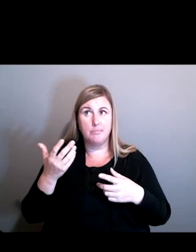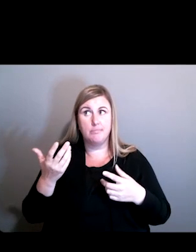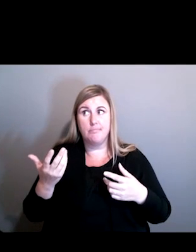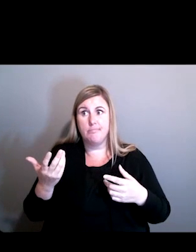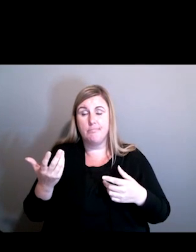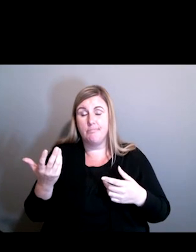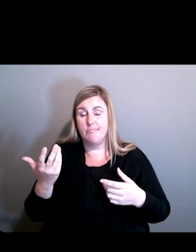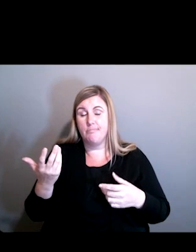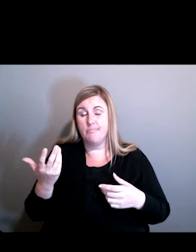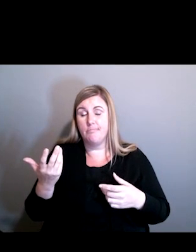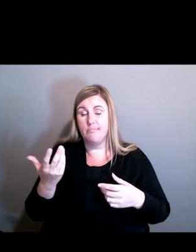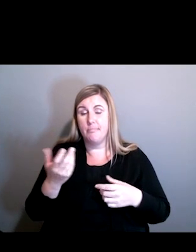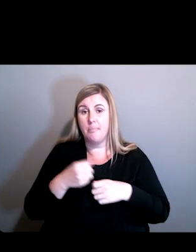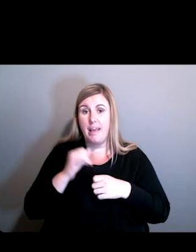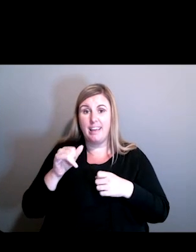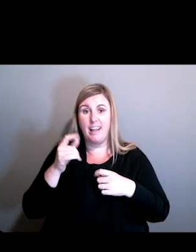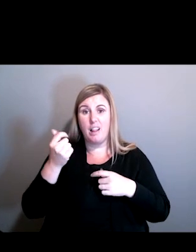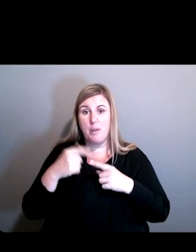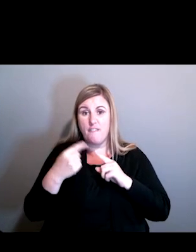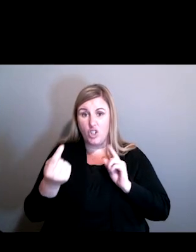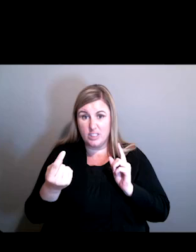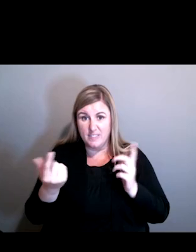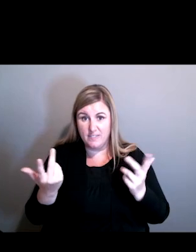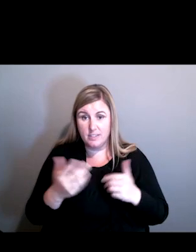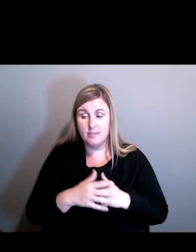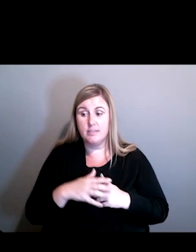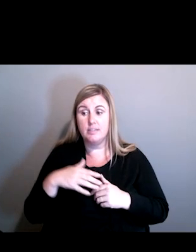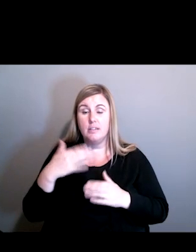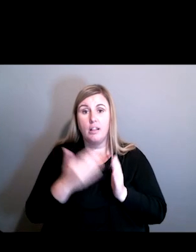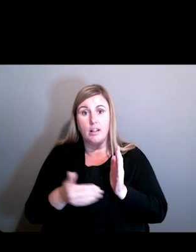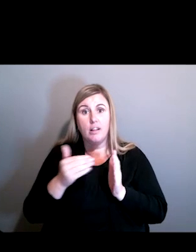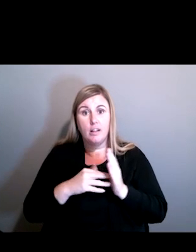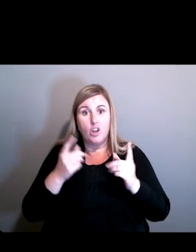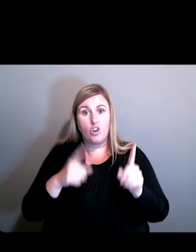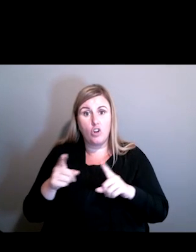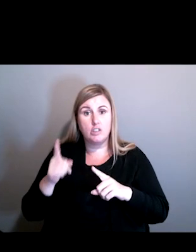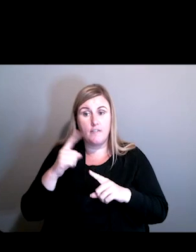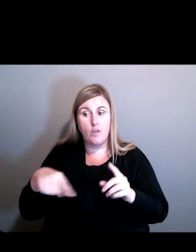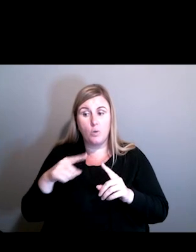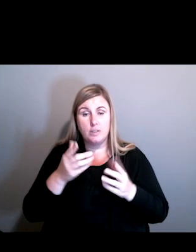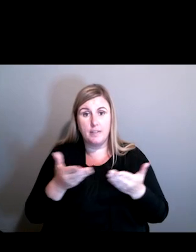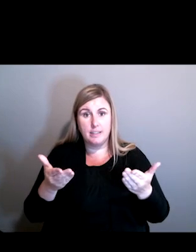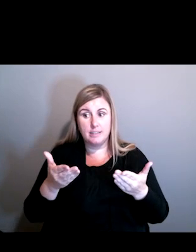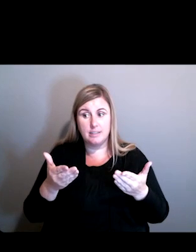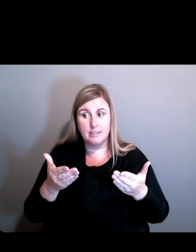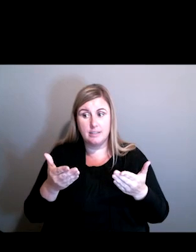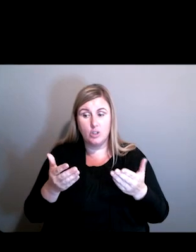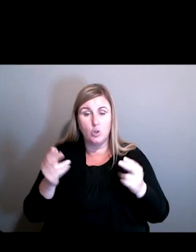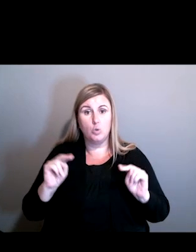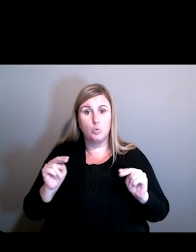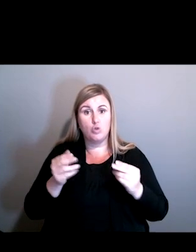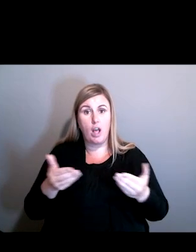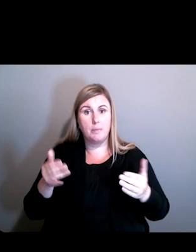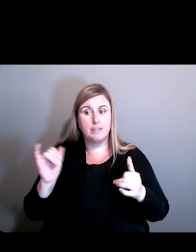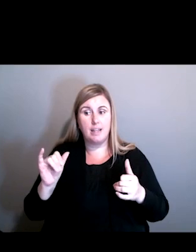make that aversive, after repeated occurrences of those things, of those